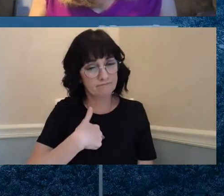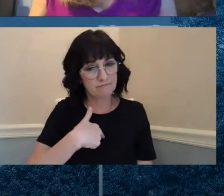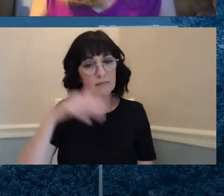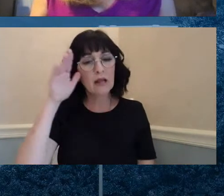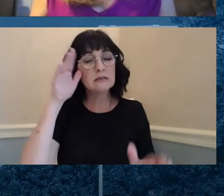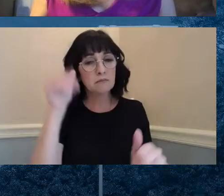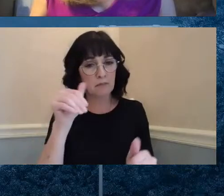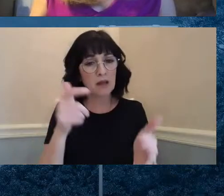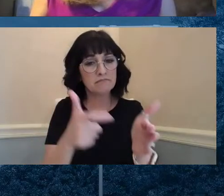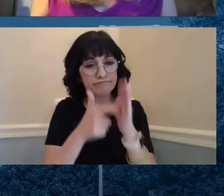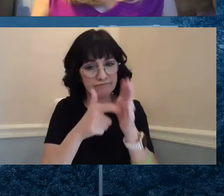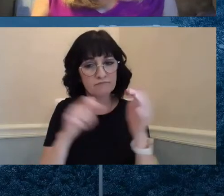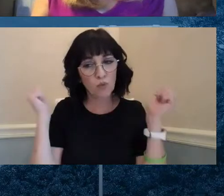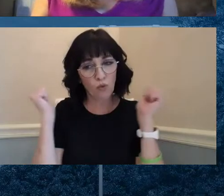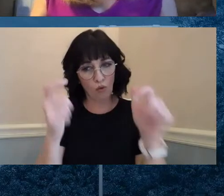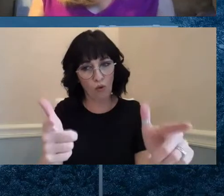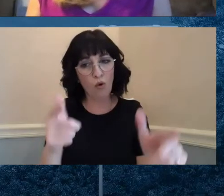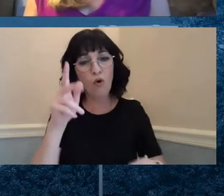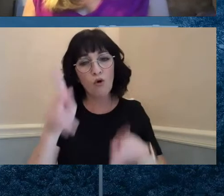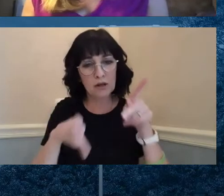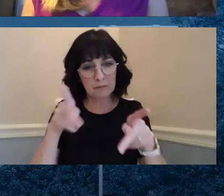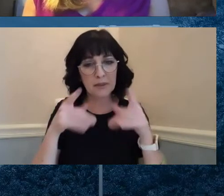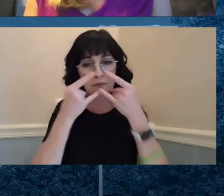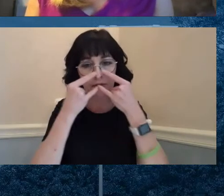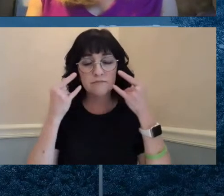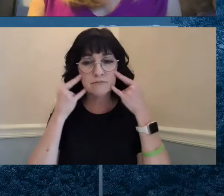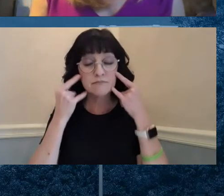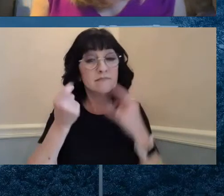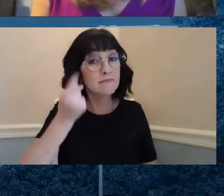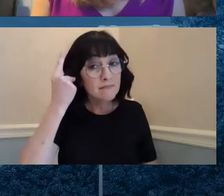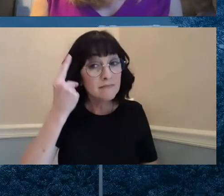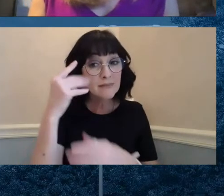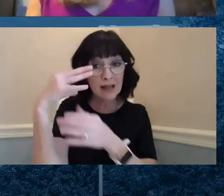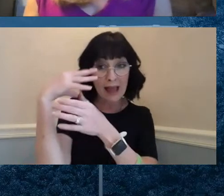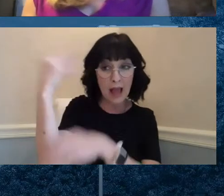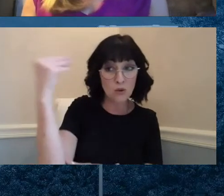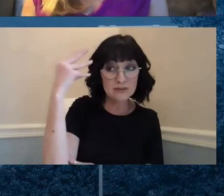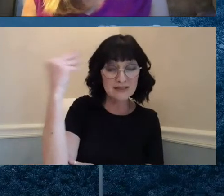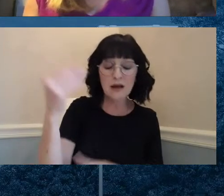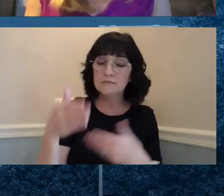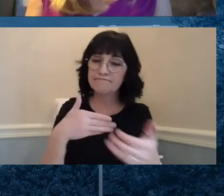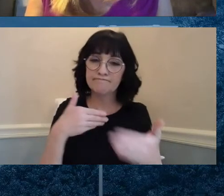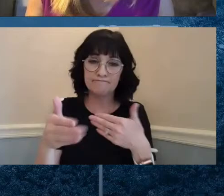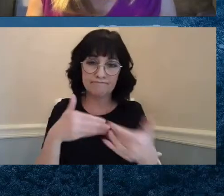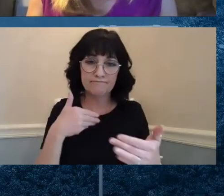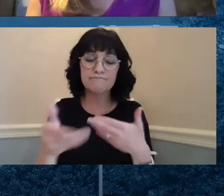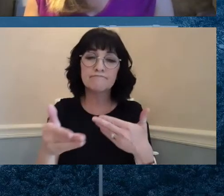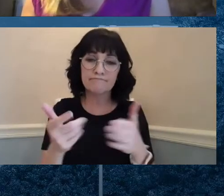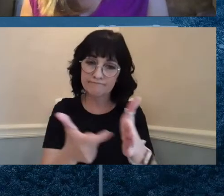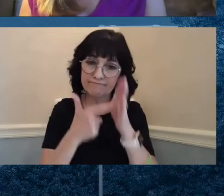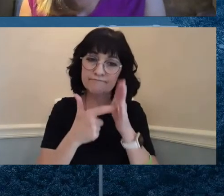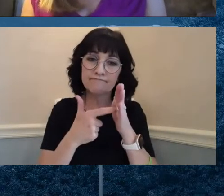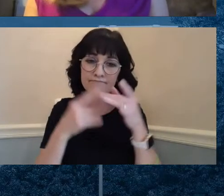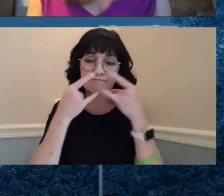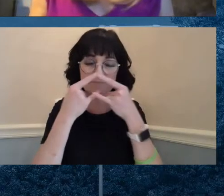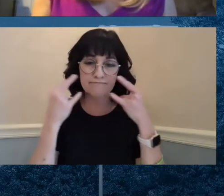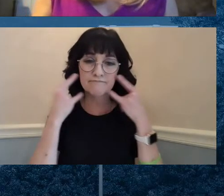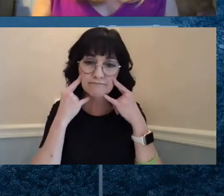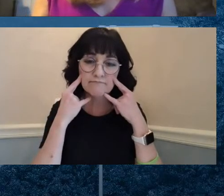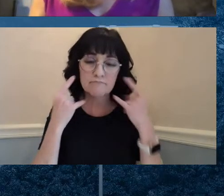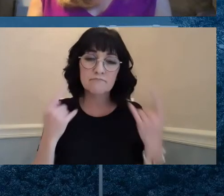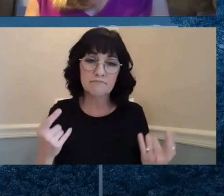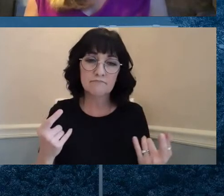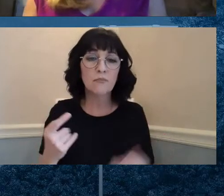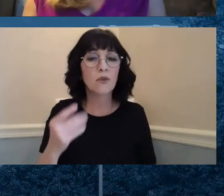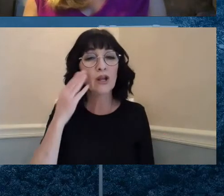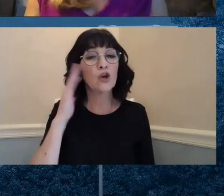outdoors, even if they are vaccinated. So again, we know that this guidance could be a little confusing as to when you have to